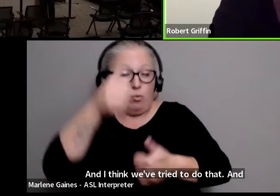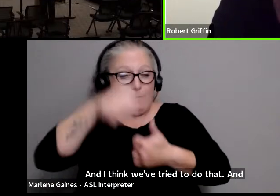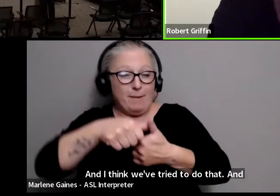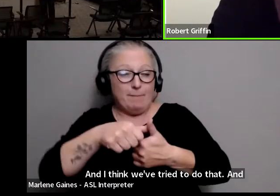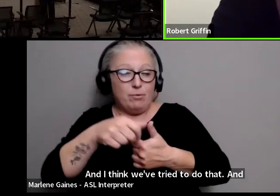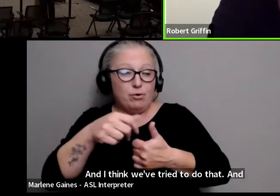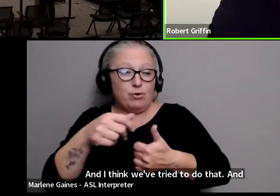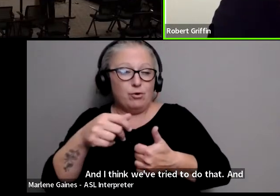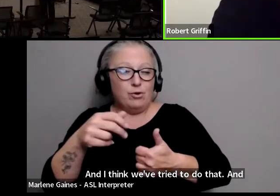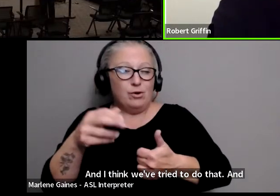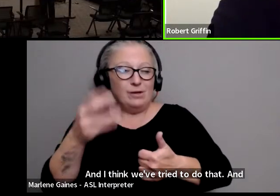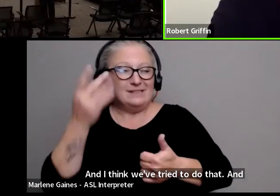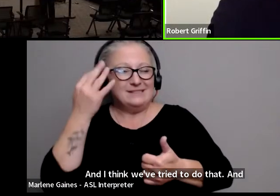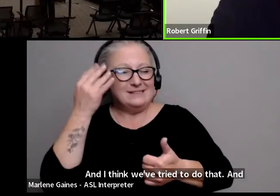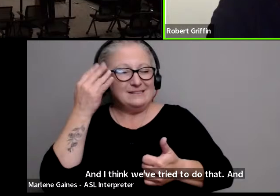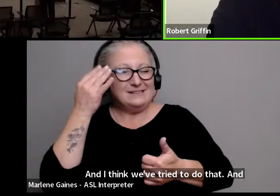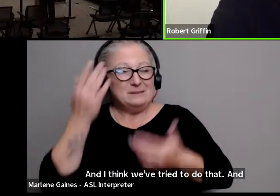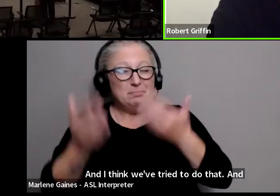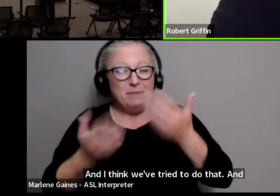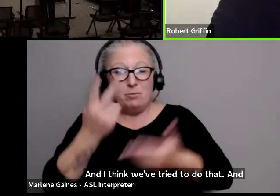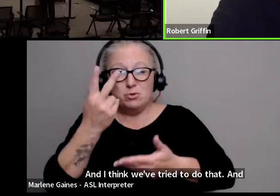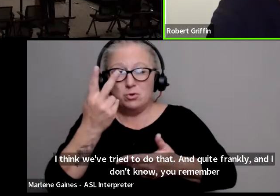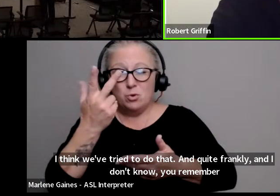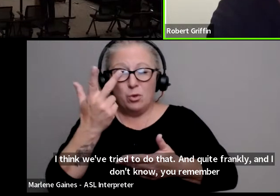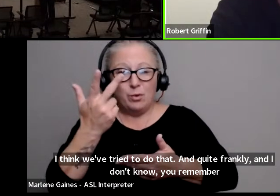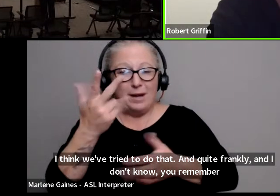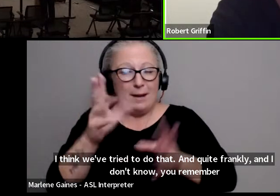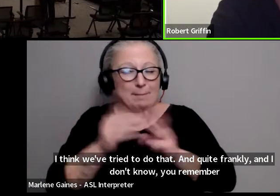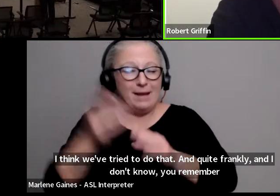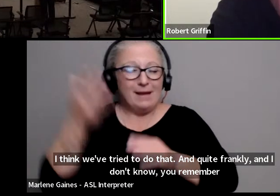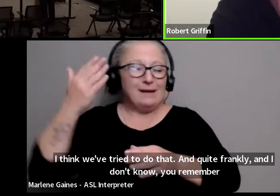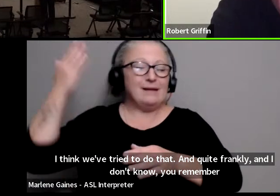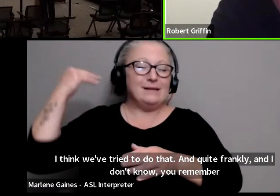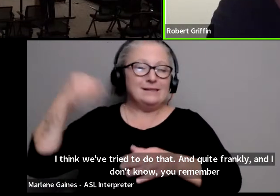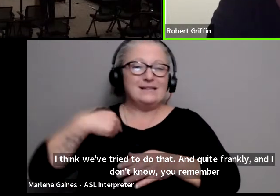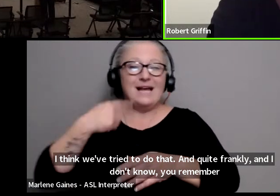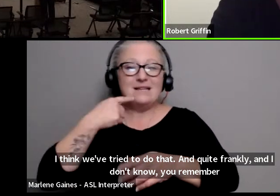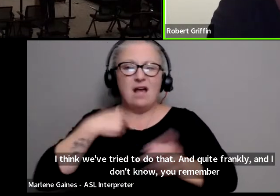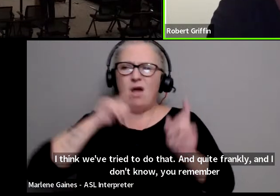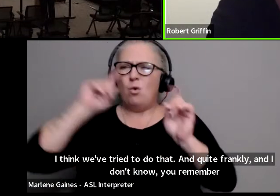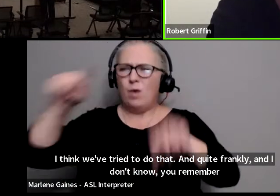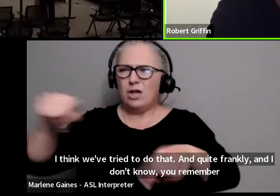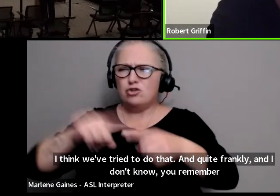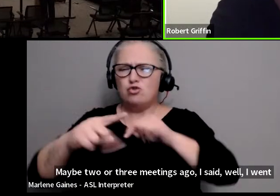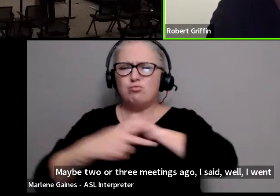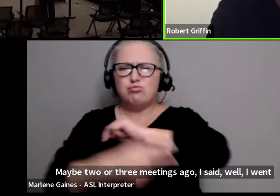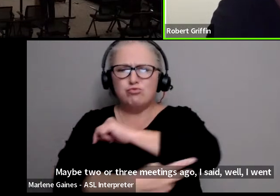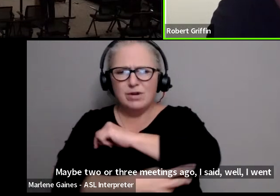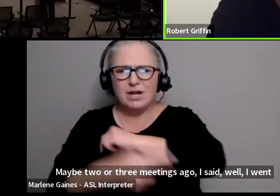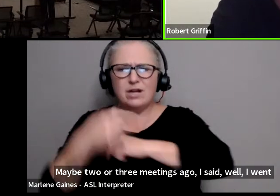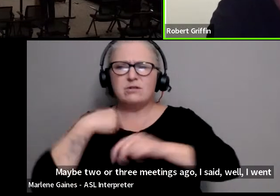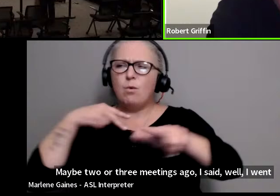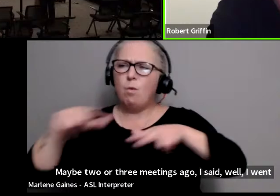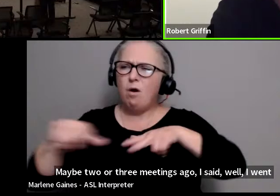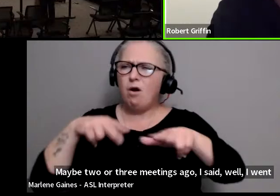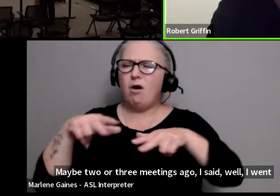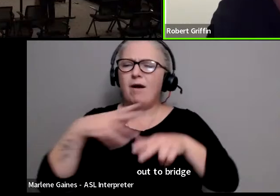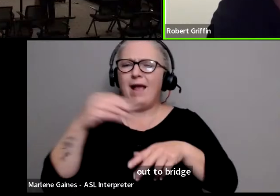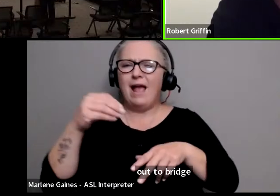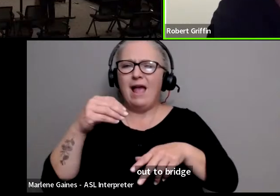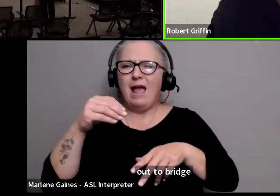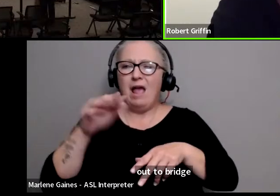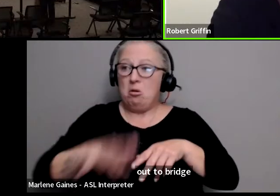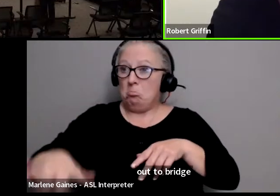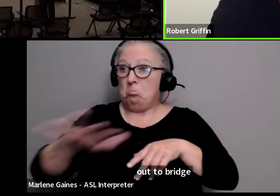remember maybe 2 or 3 meetings ago, I said, well, I went out to Bridge and I walked and, and the conditions